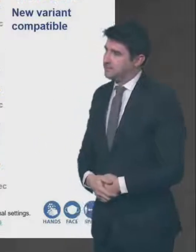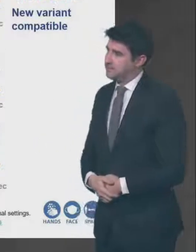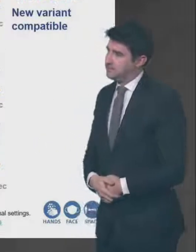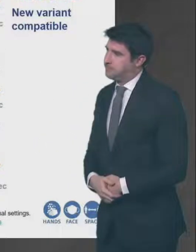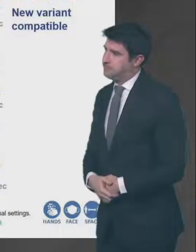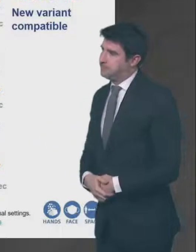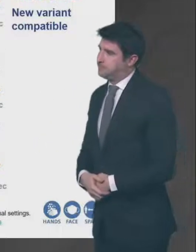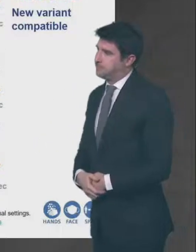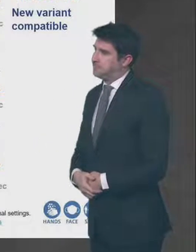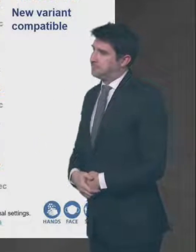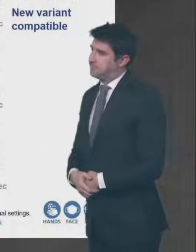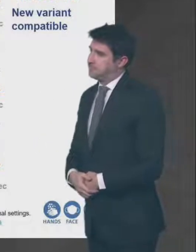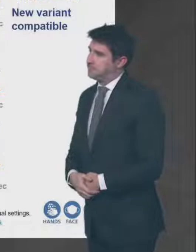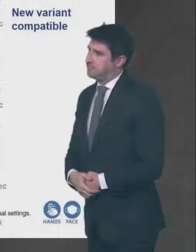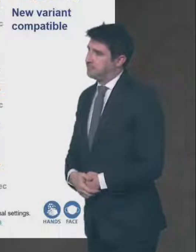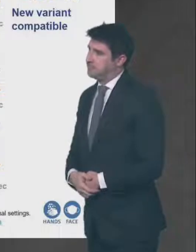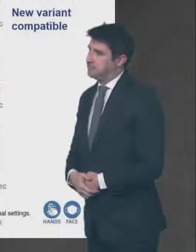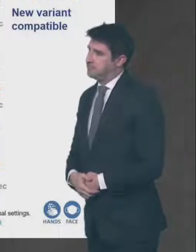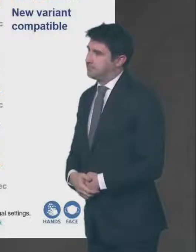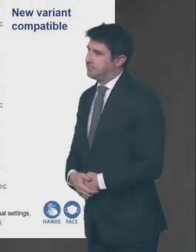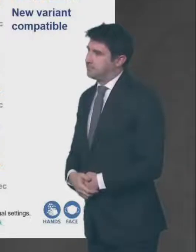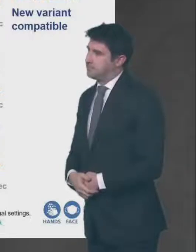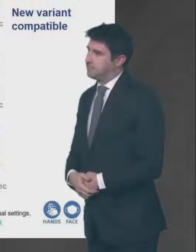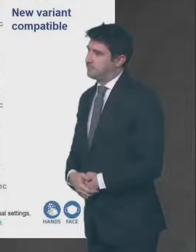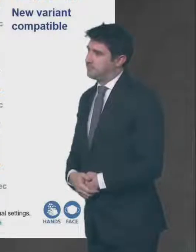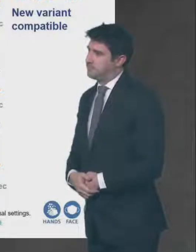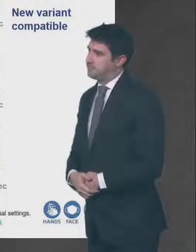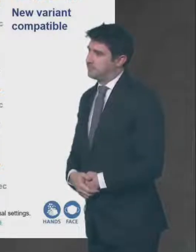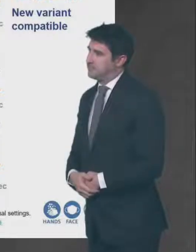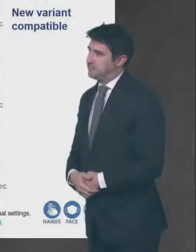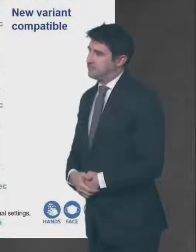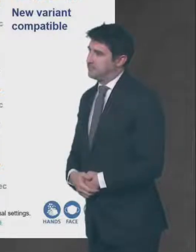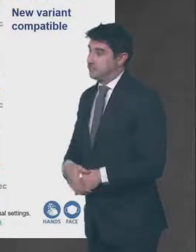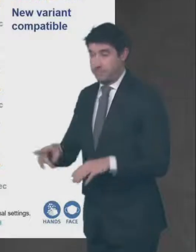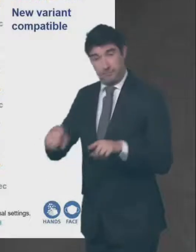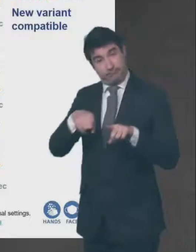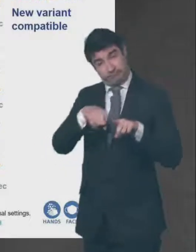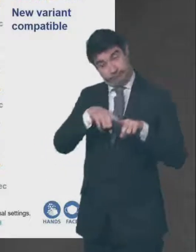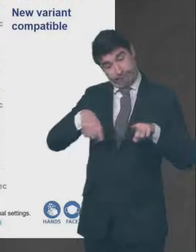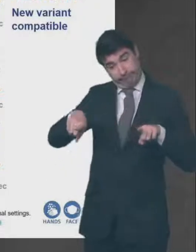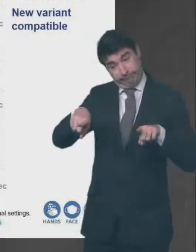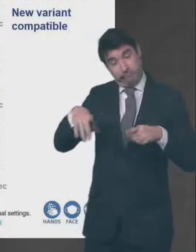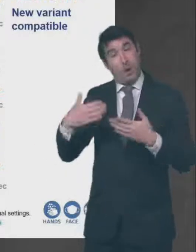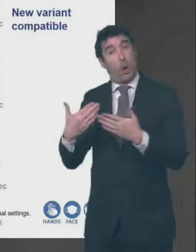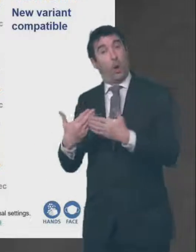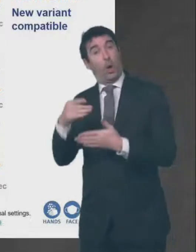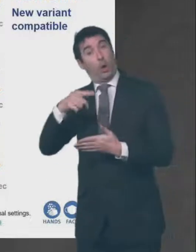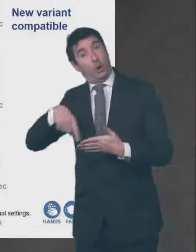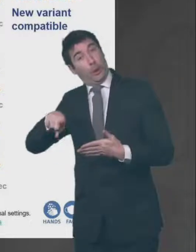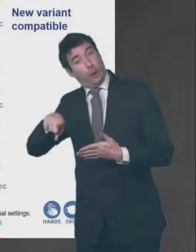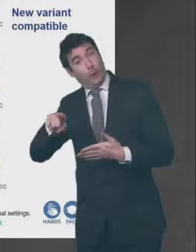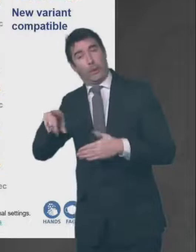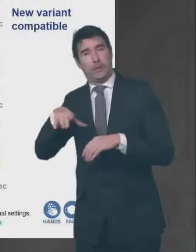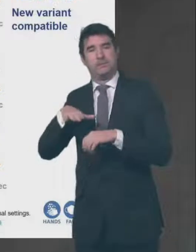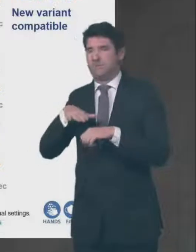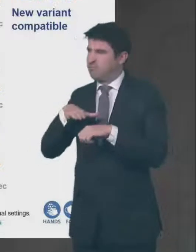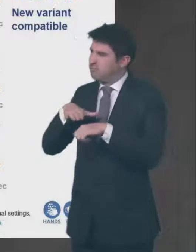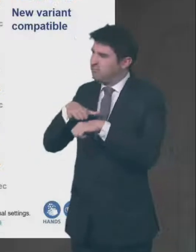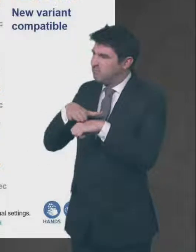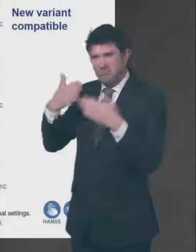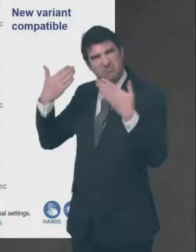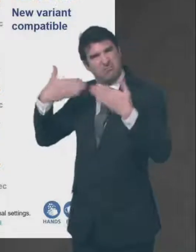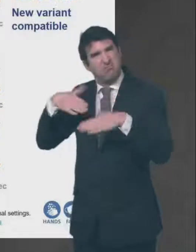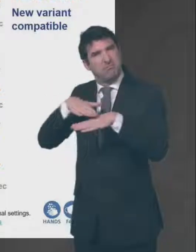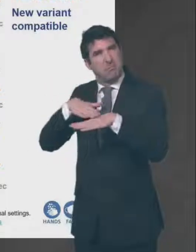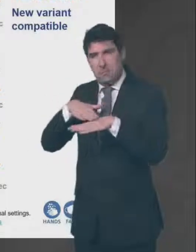the other variants, or the old or the pre-existing variants if you like, are the brown lines. And what you can see is in